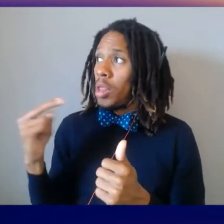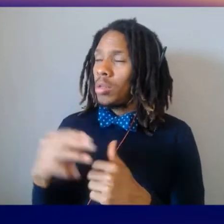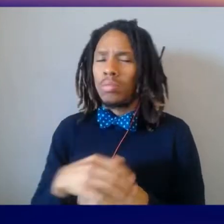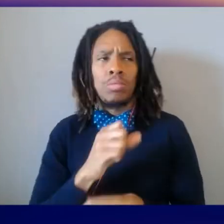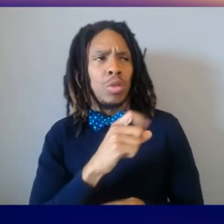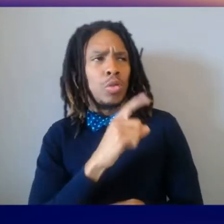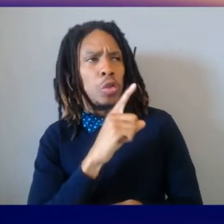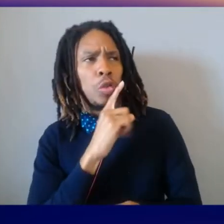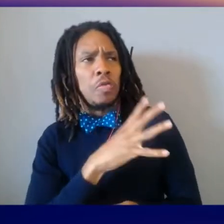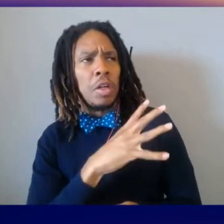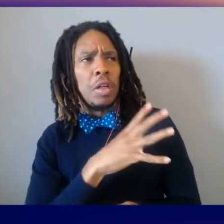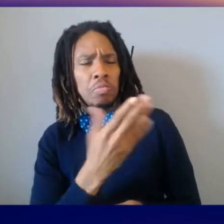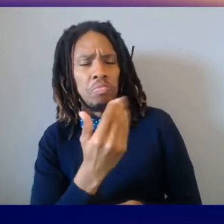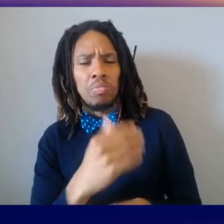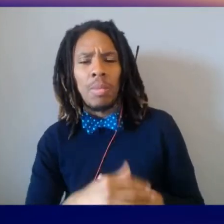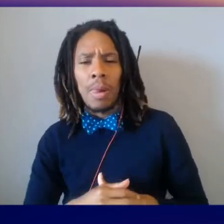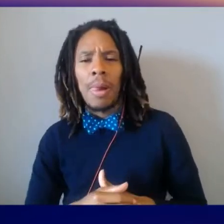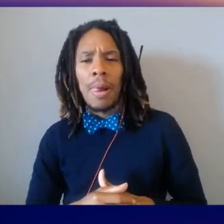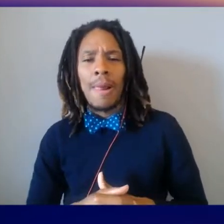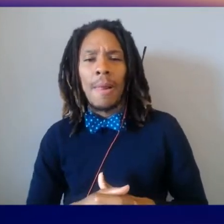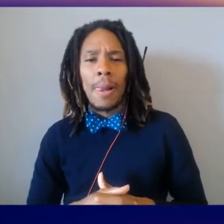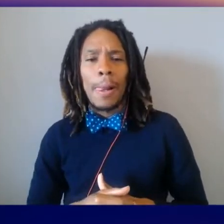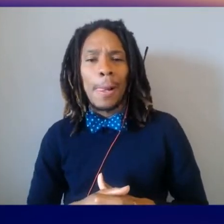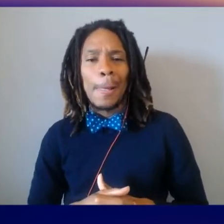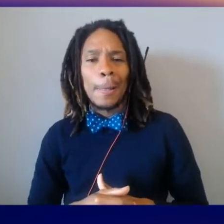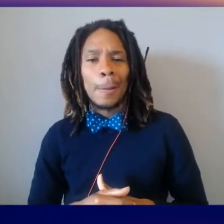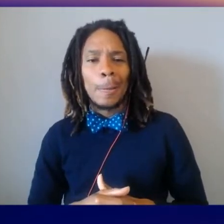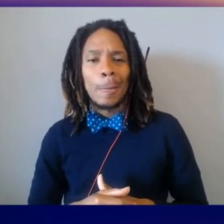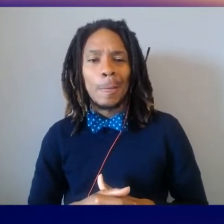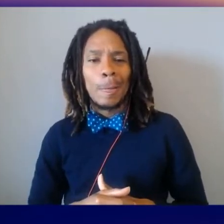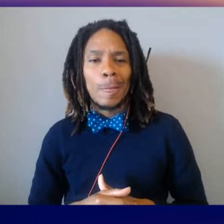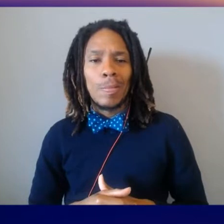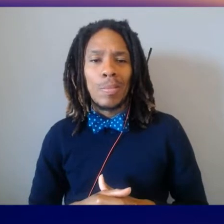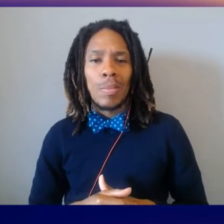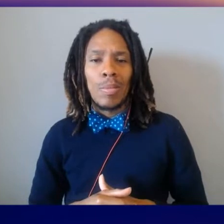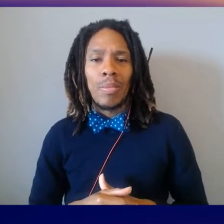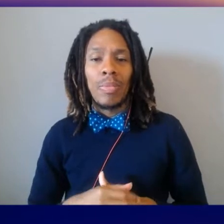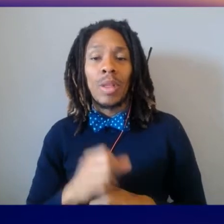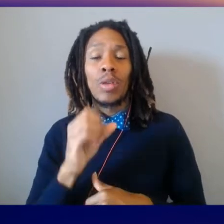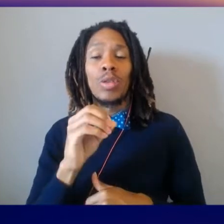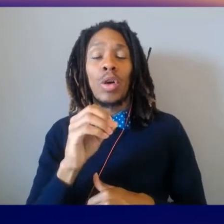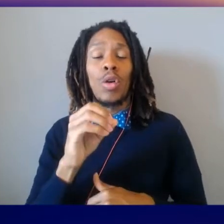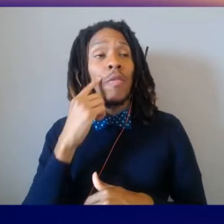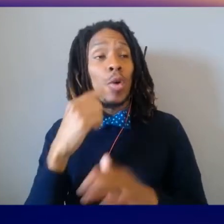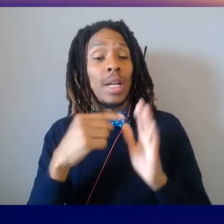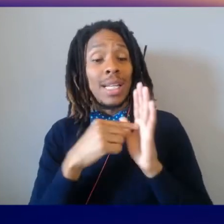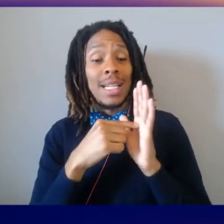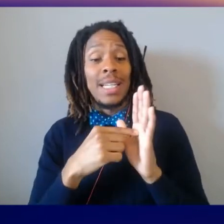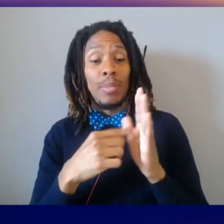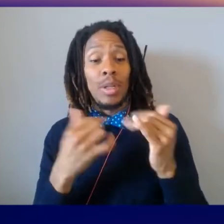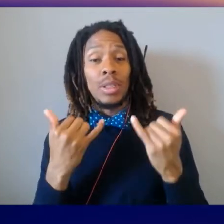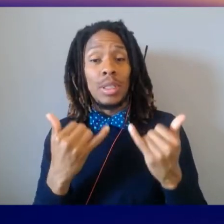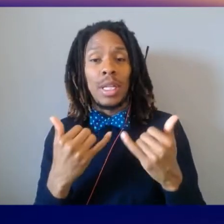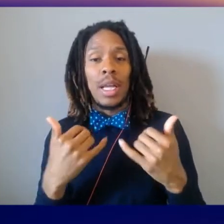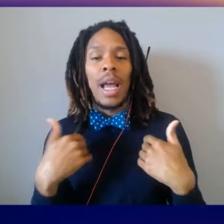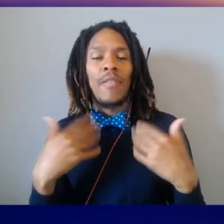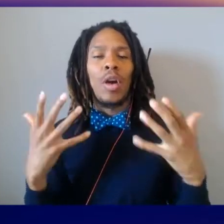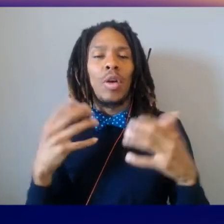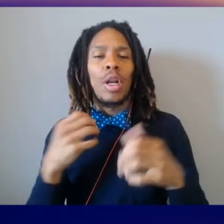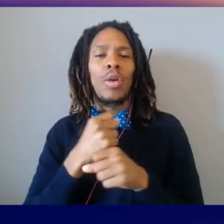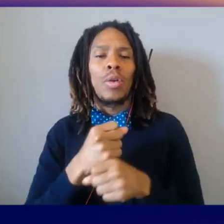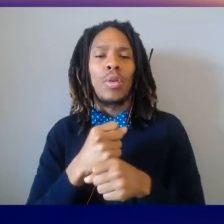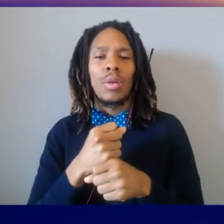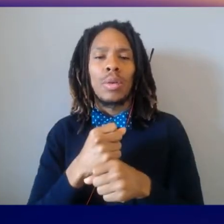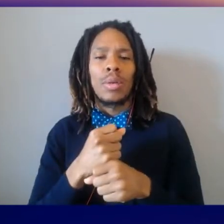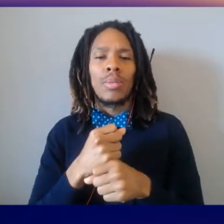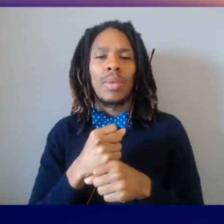All right. So, for the demo today, I have created a